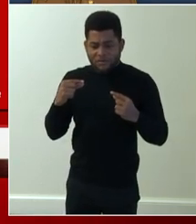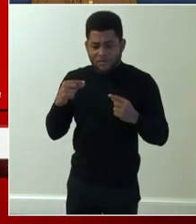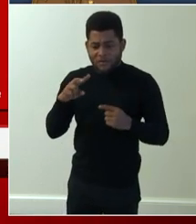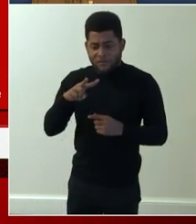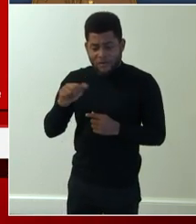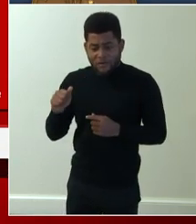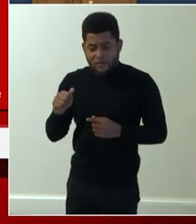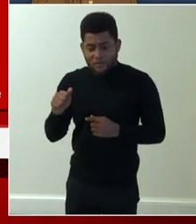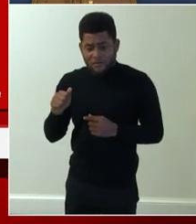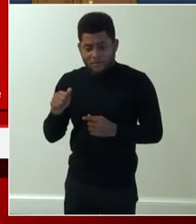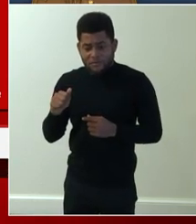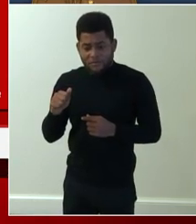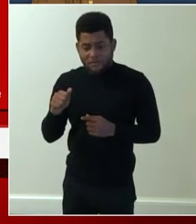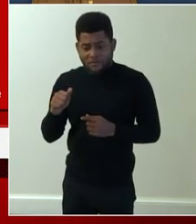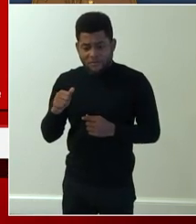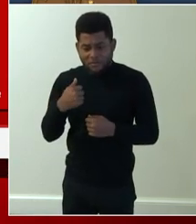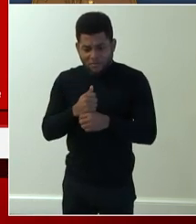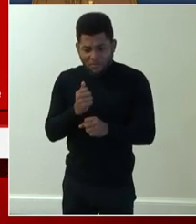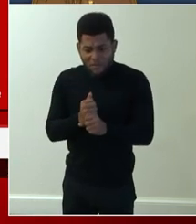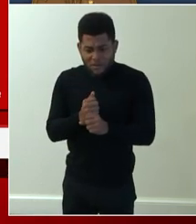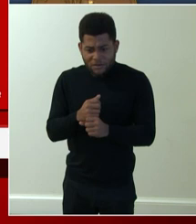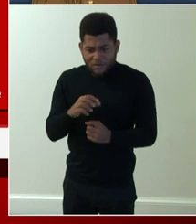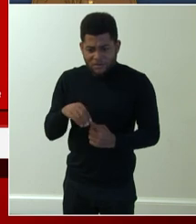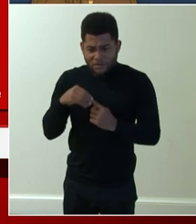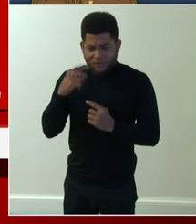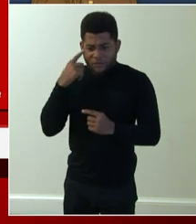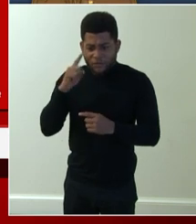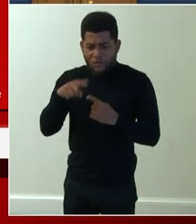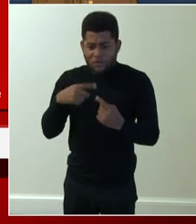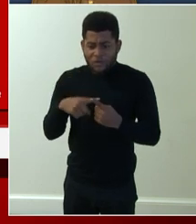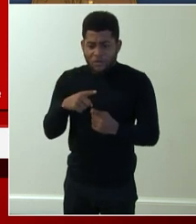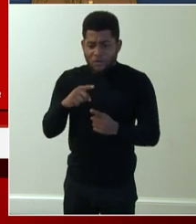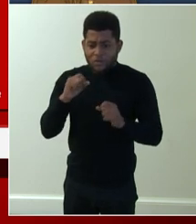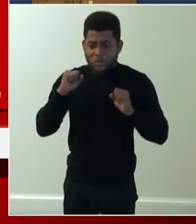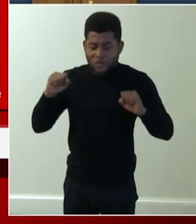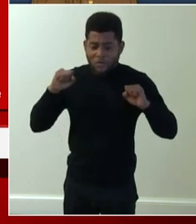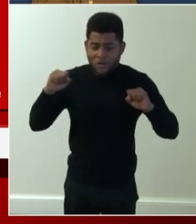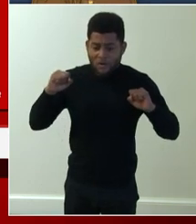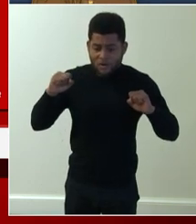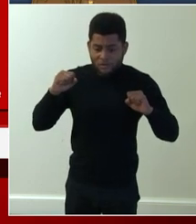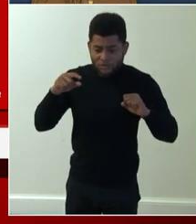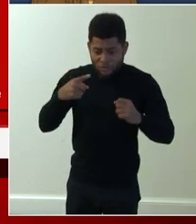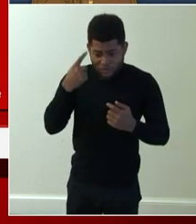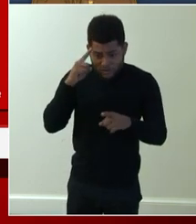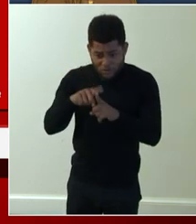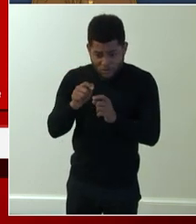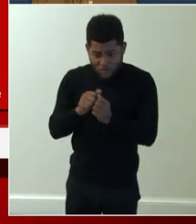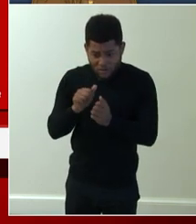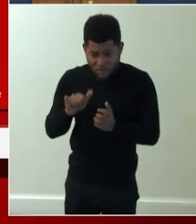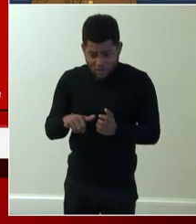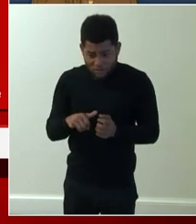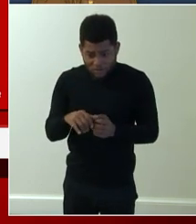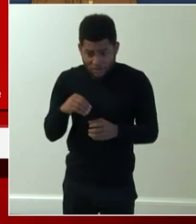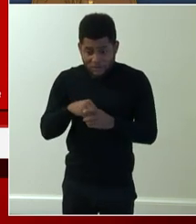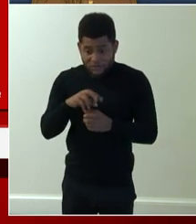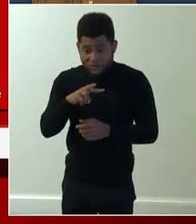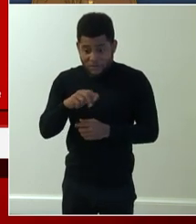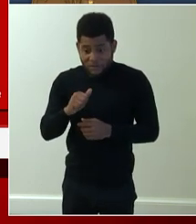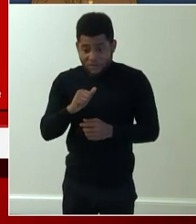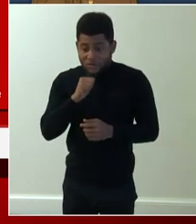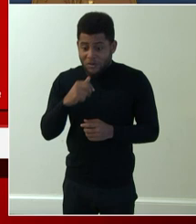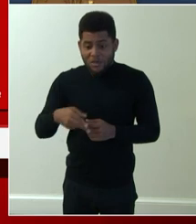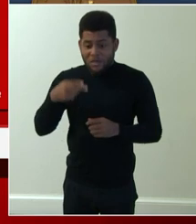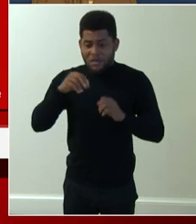mask mandate, made an exception for when you were working out. Have you ever considered doing that? Because at least they found in Virginia they're not high-spreading